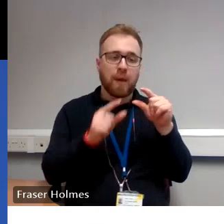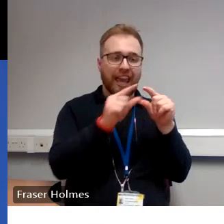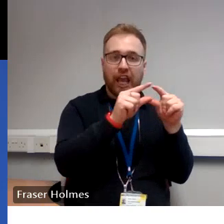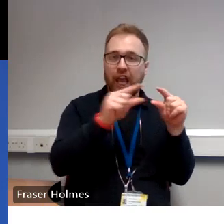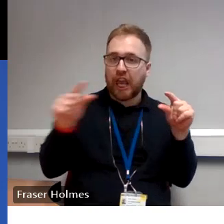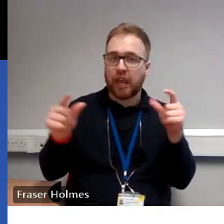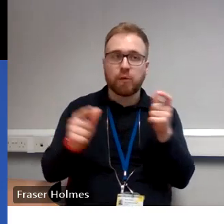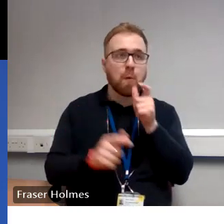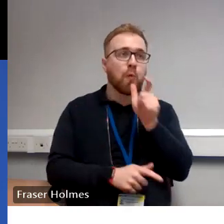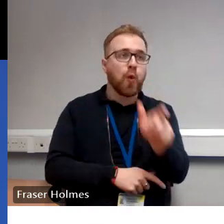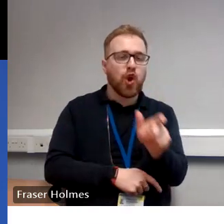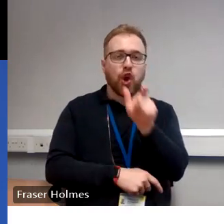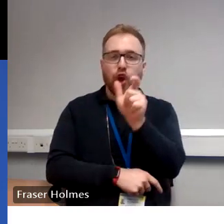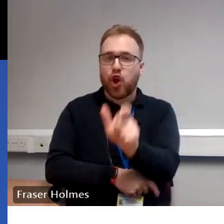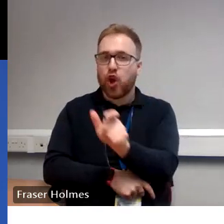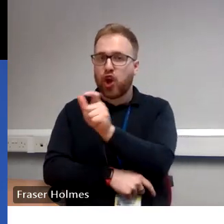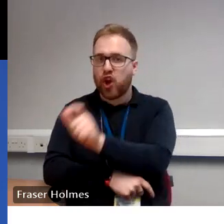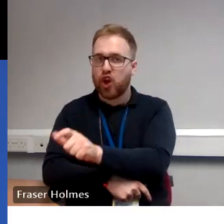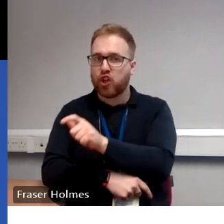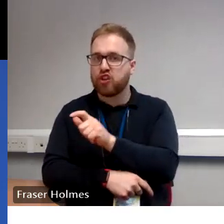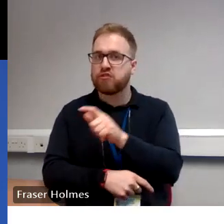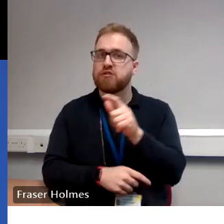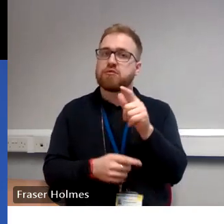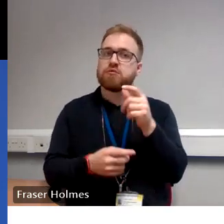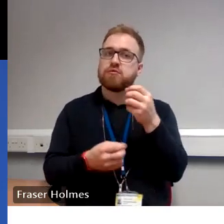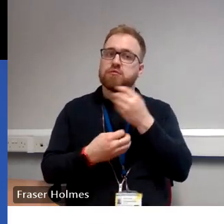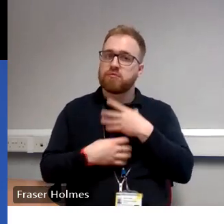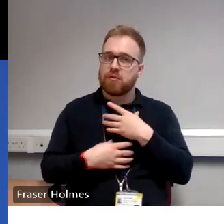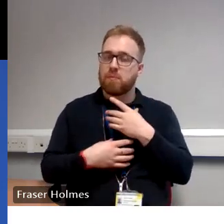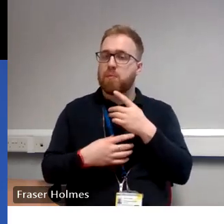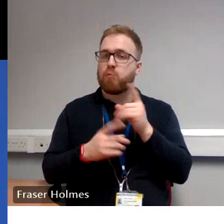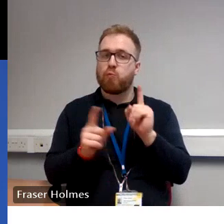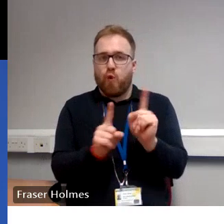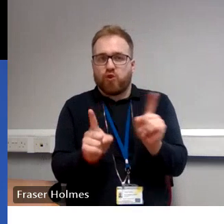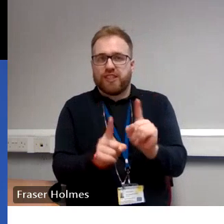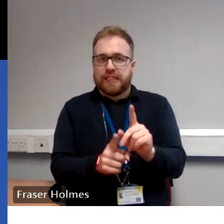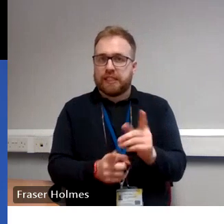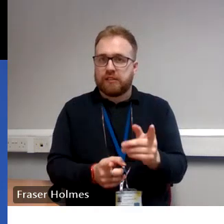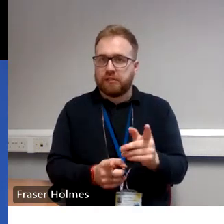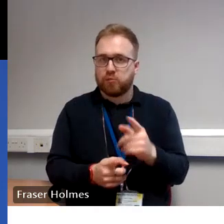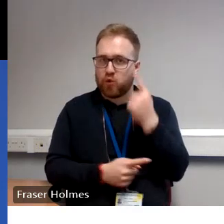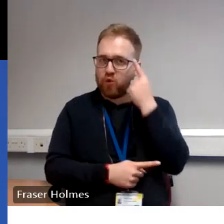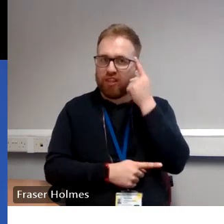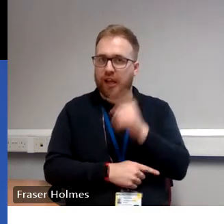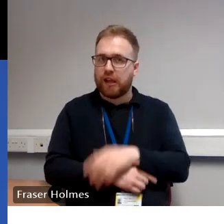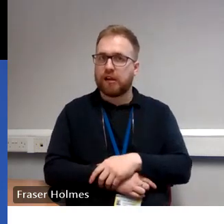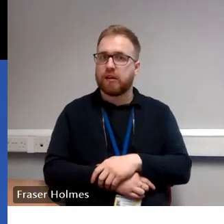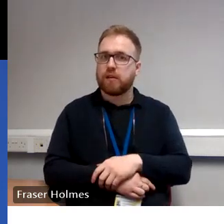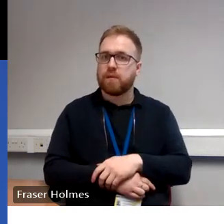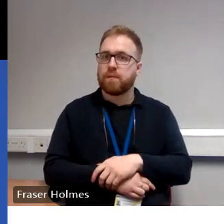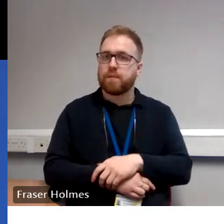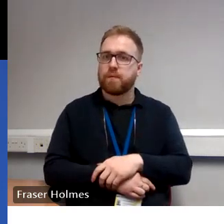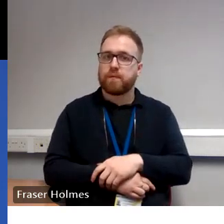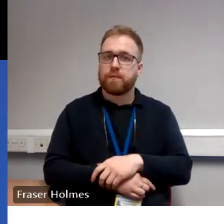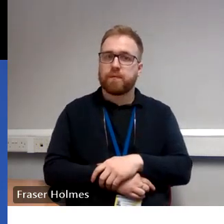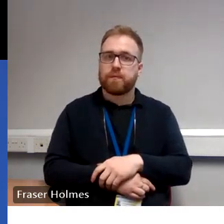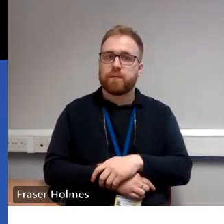use words. Just give us an idea about what is social prescribing. What do you associate it with? What is it?